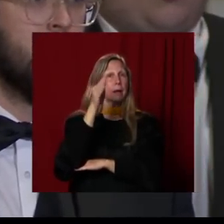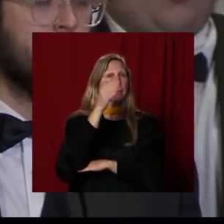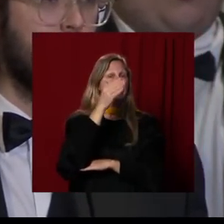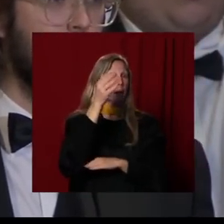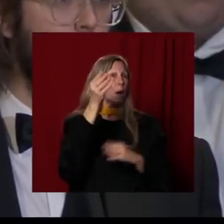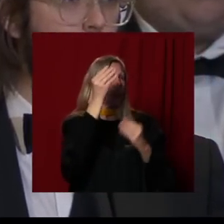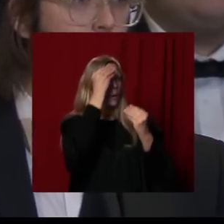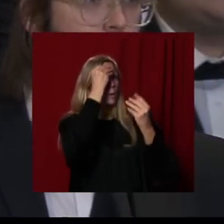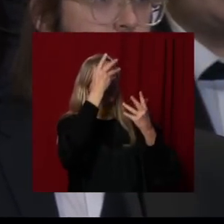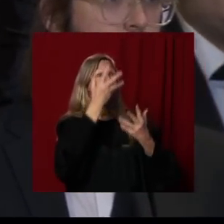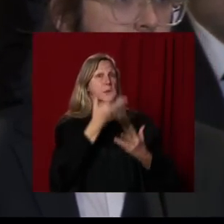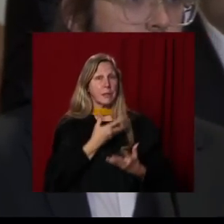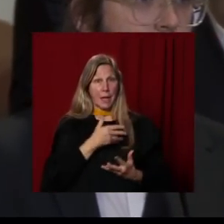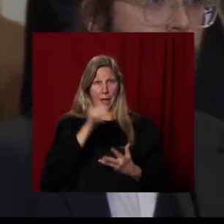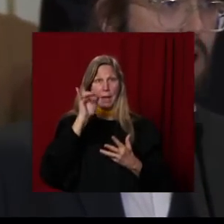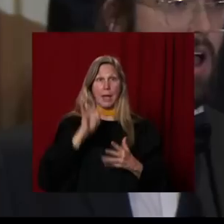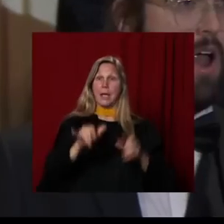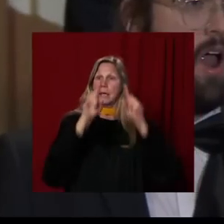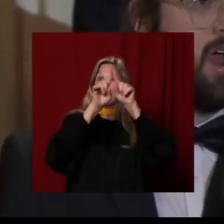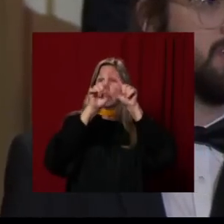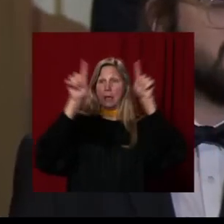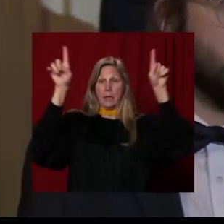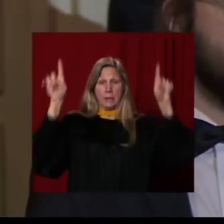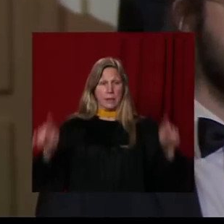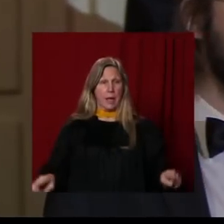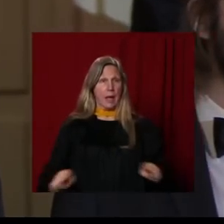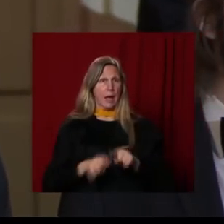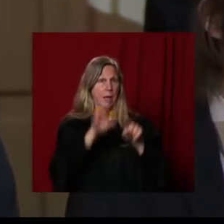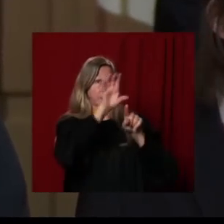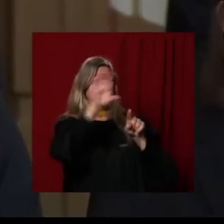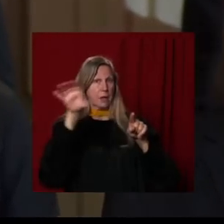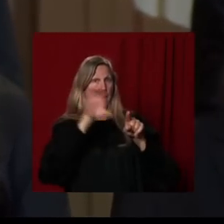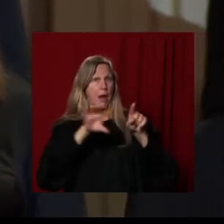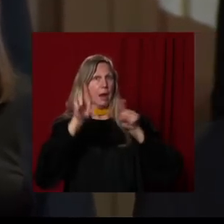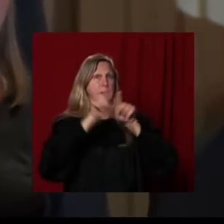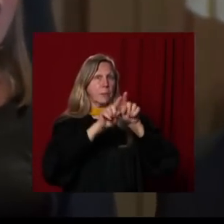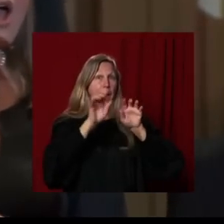there. Oh, say does that